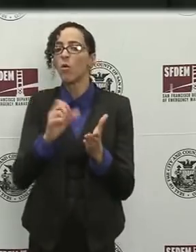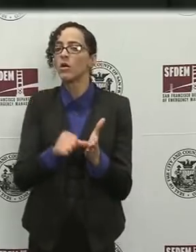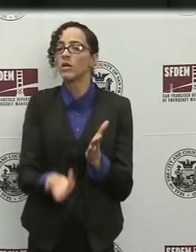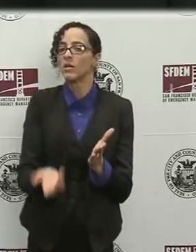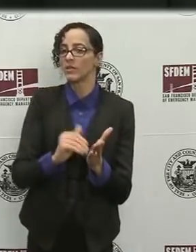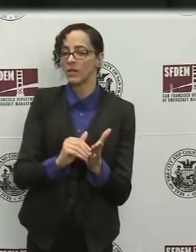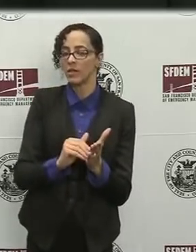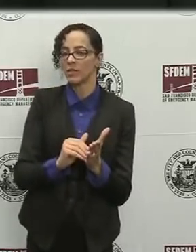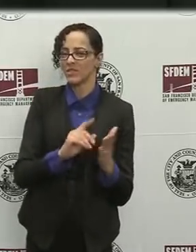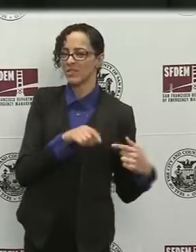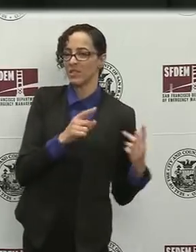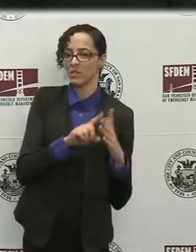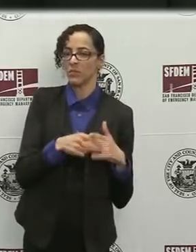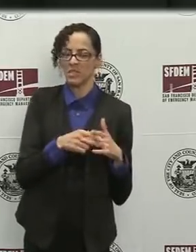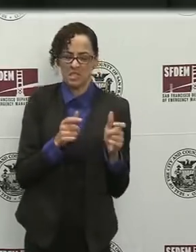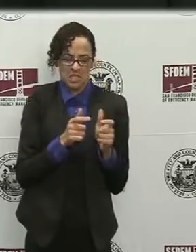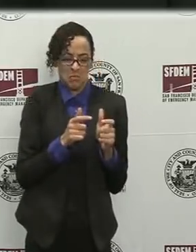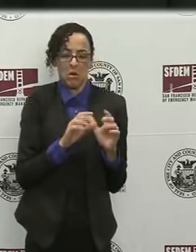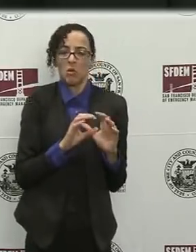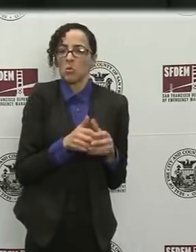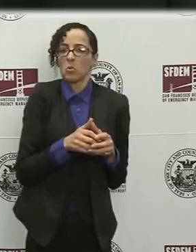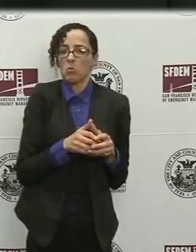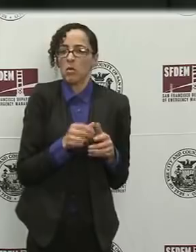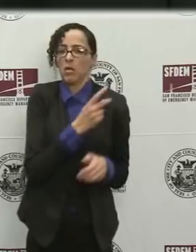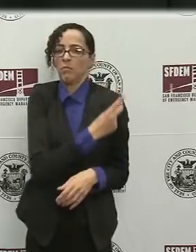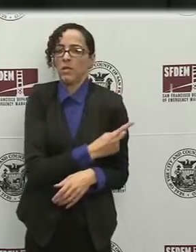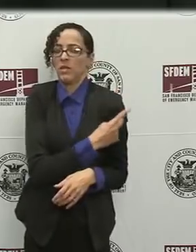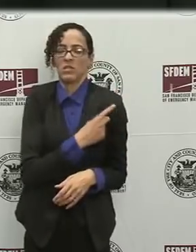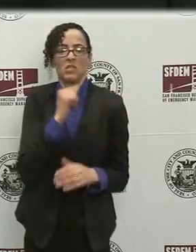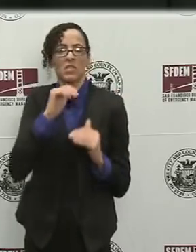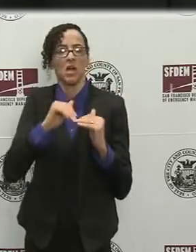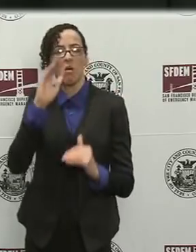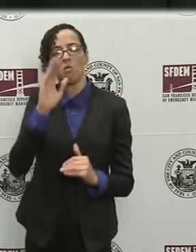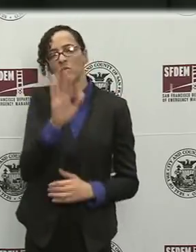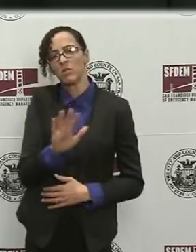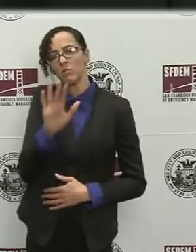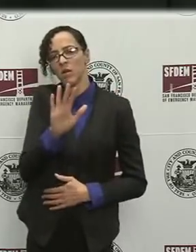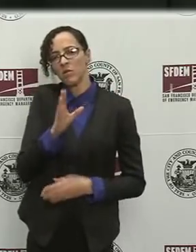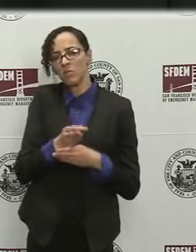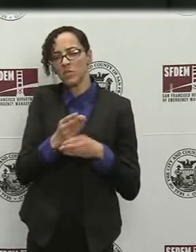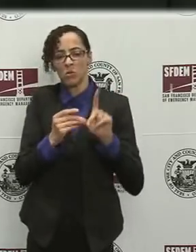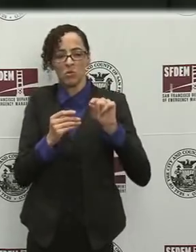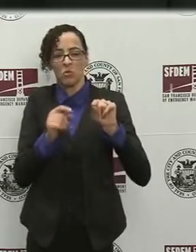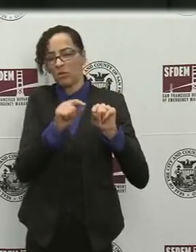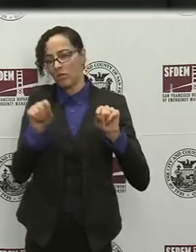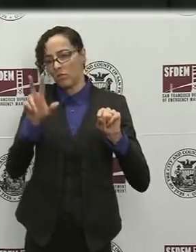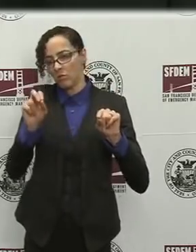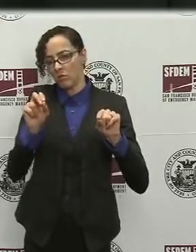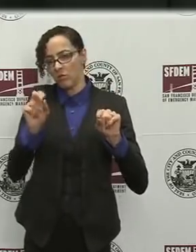small group of patients numbering no more than approximately between 20 and 30.